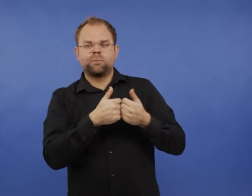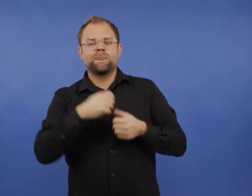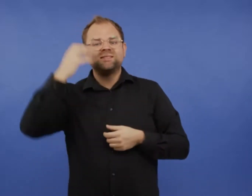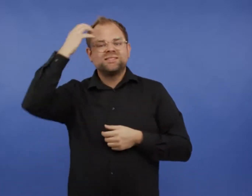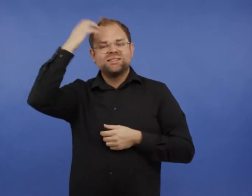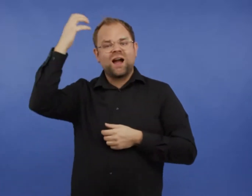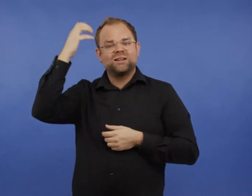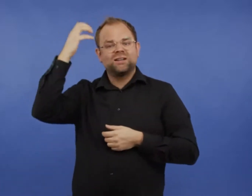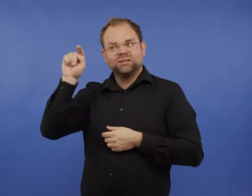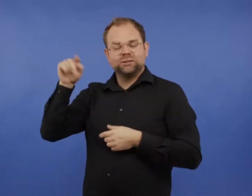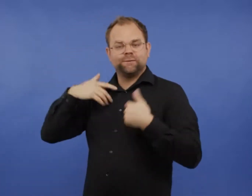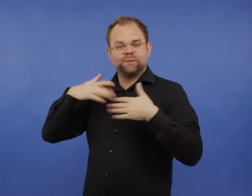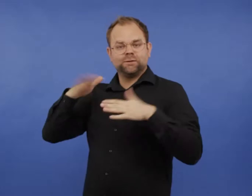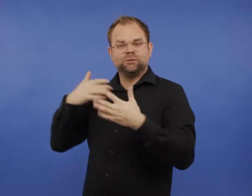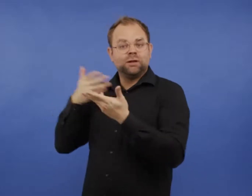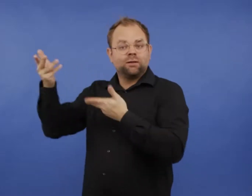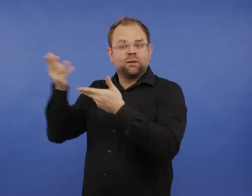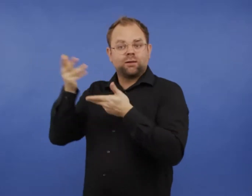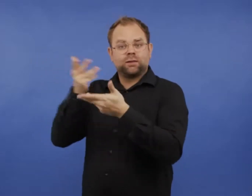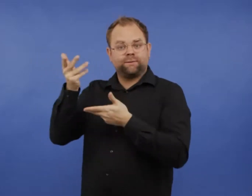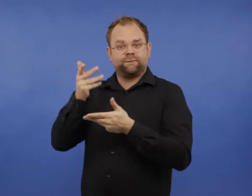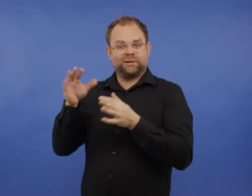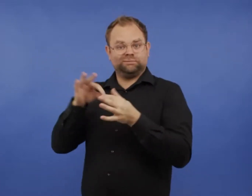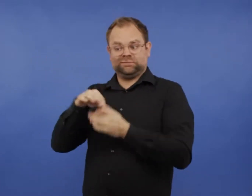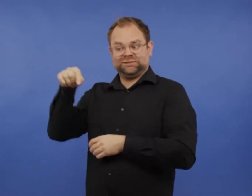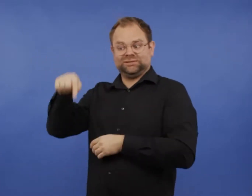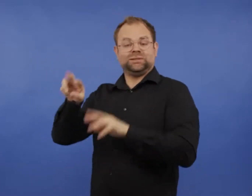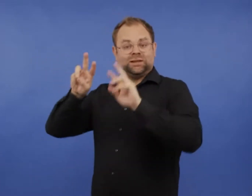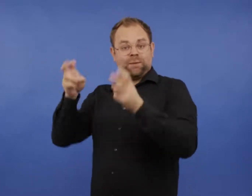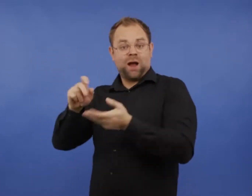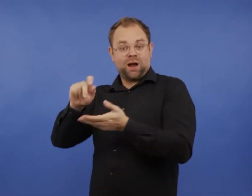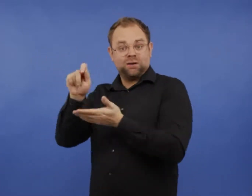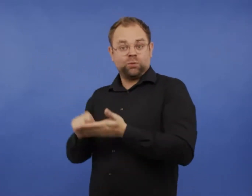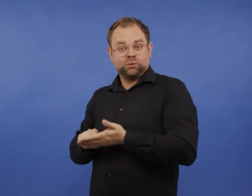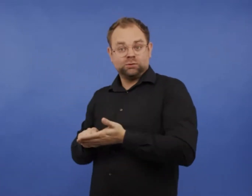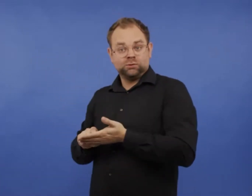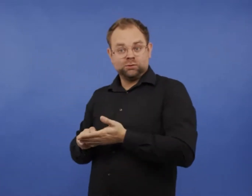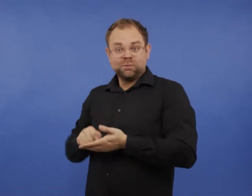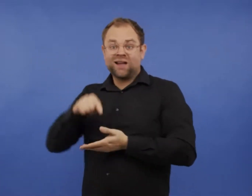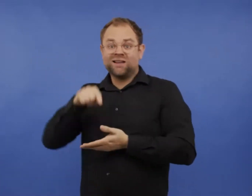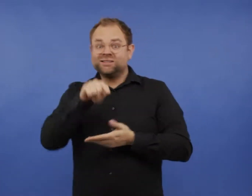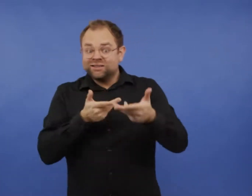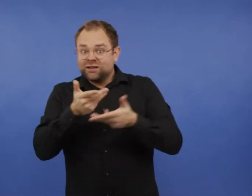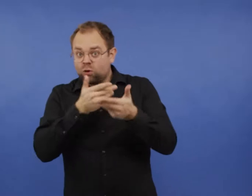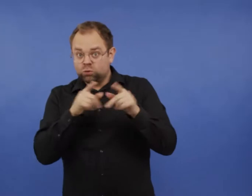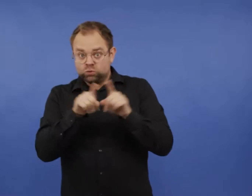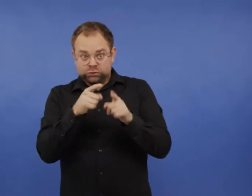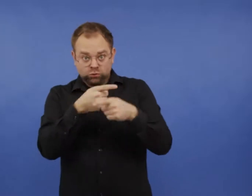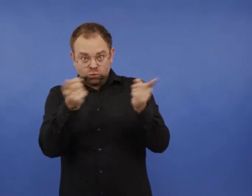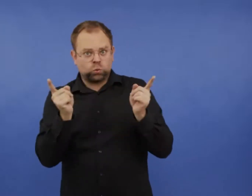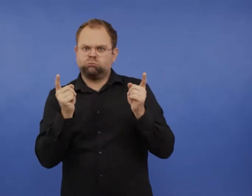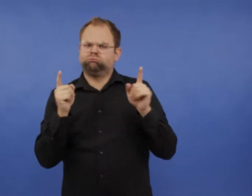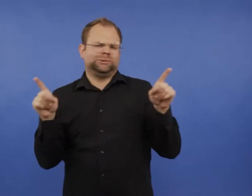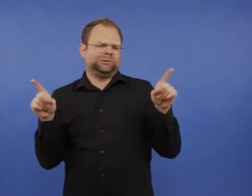and deepening the conversation and keeping it alive. The conversation, of course, was started by others, the Office of the